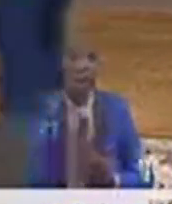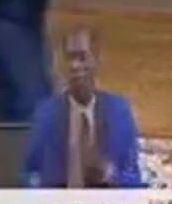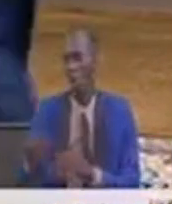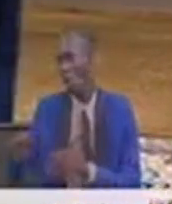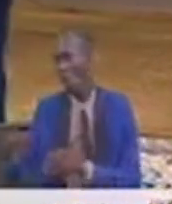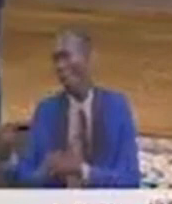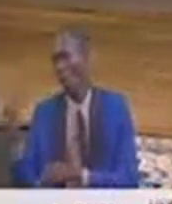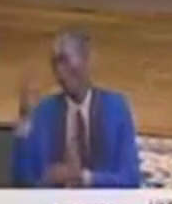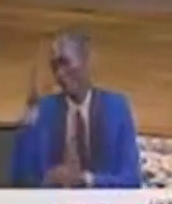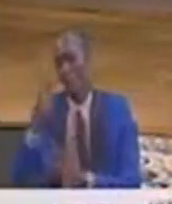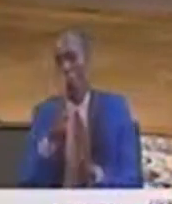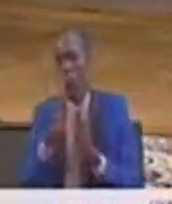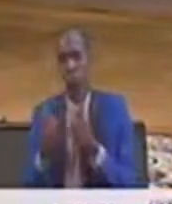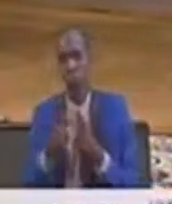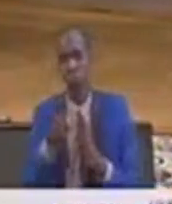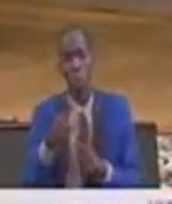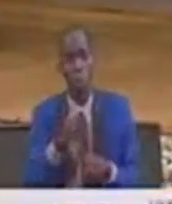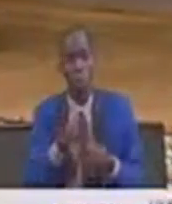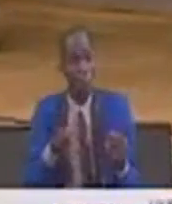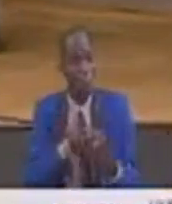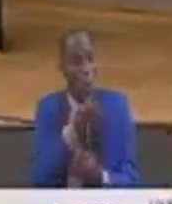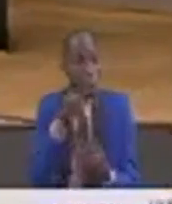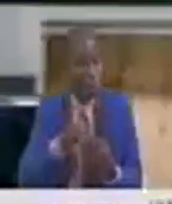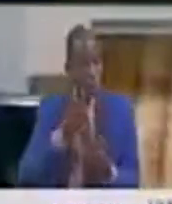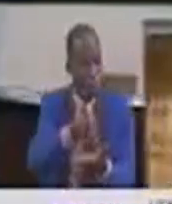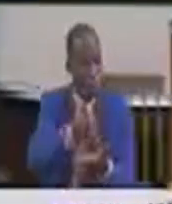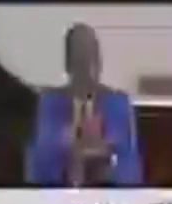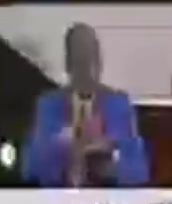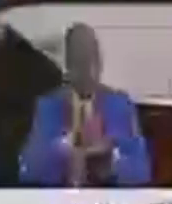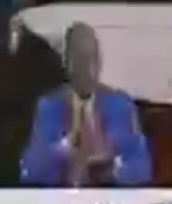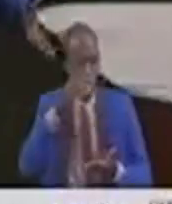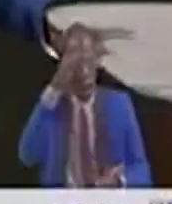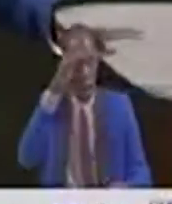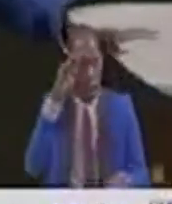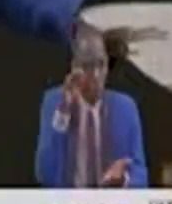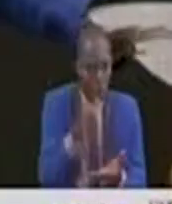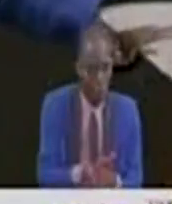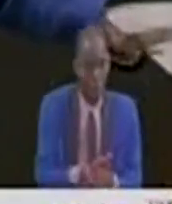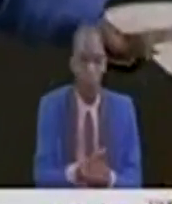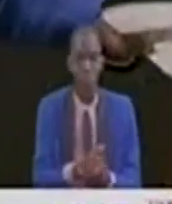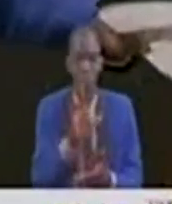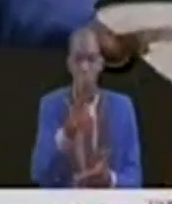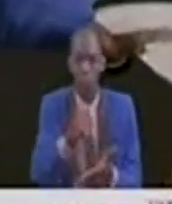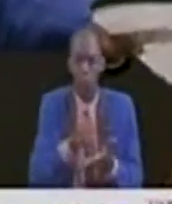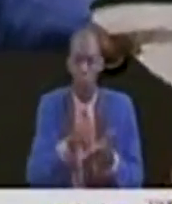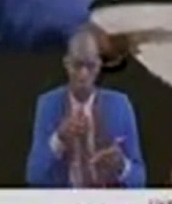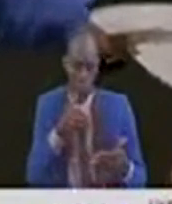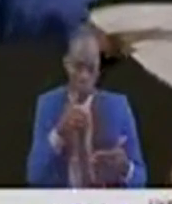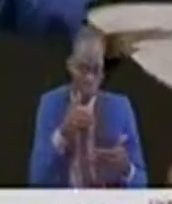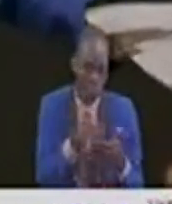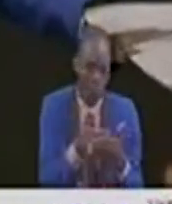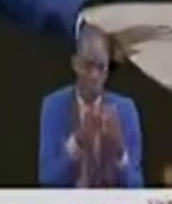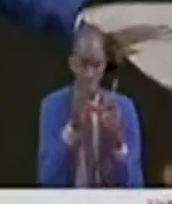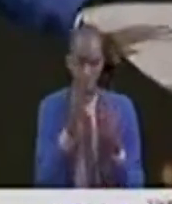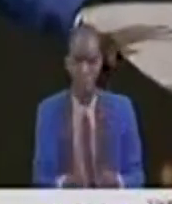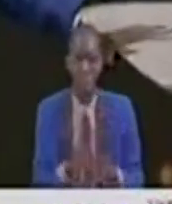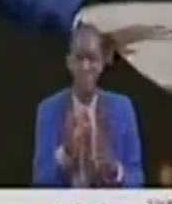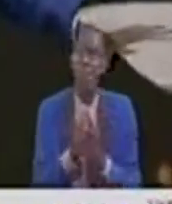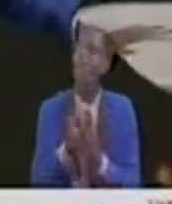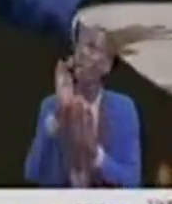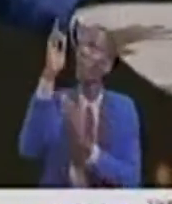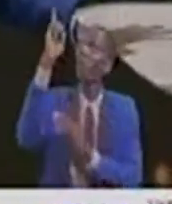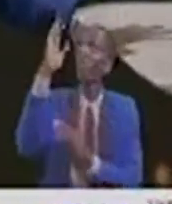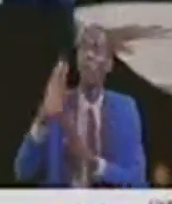It's when your own husband, the closest person to you, and the one the Lord has given you, that